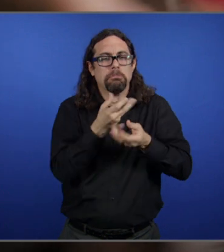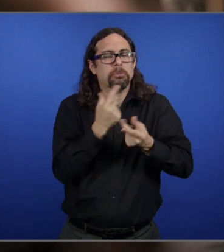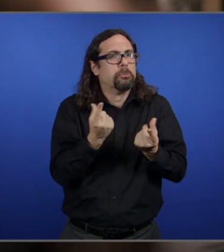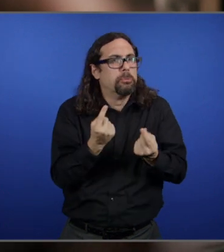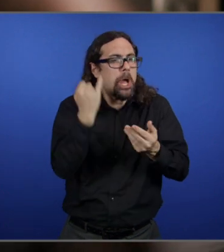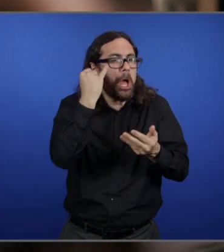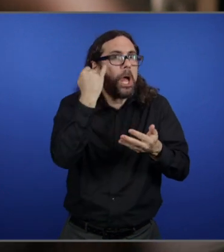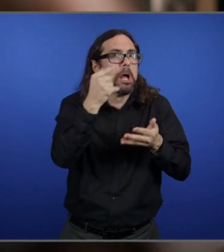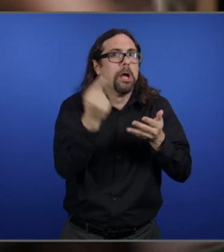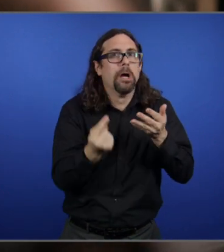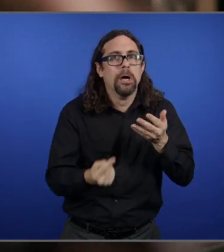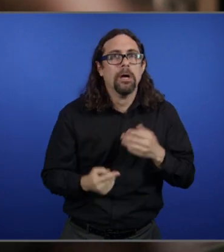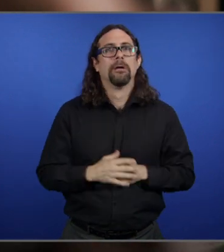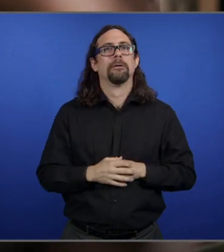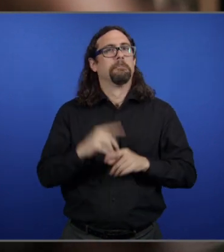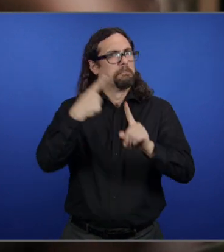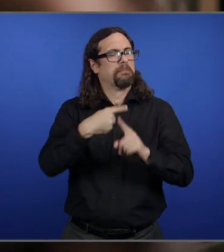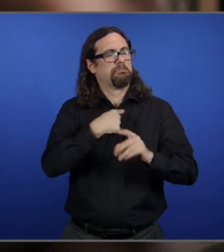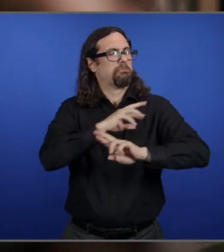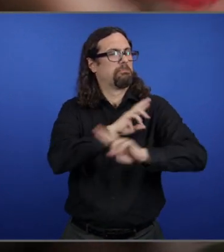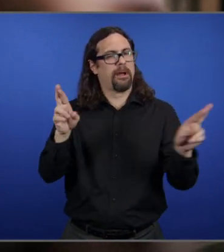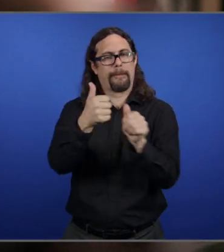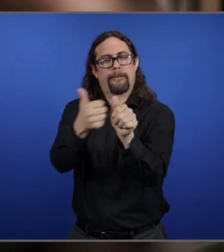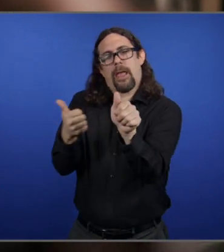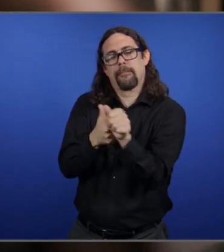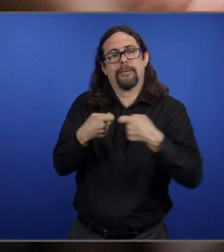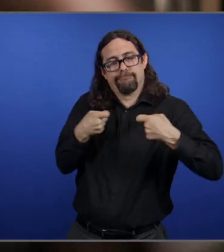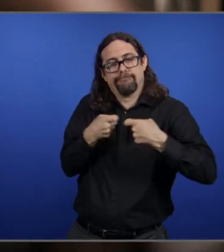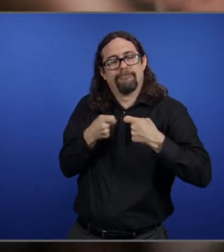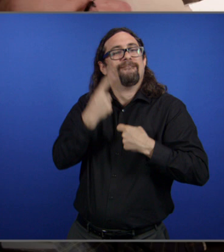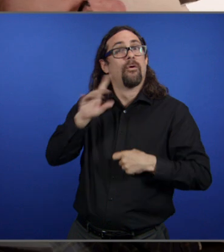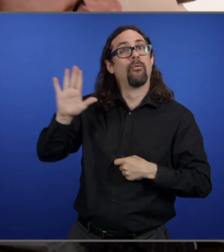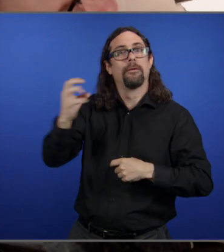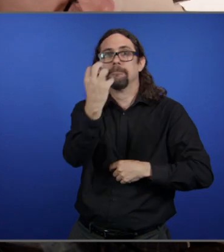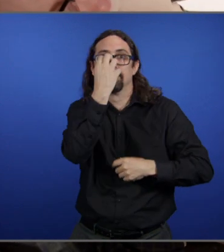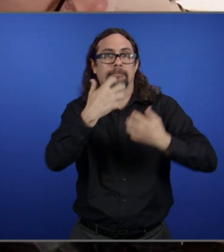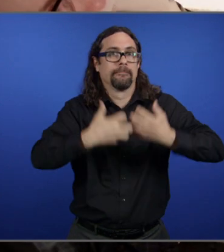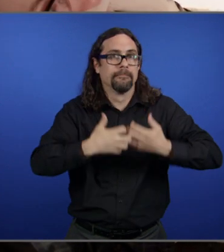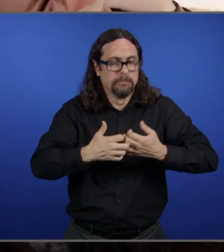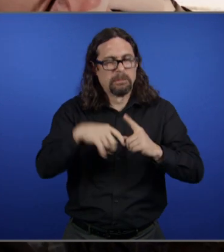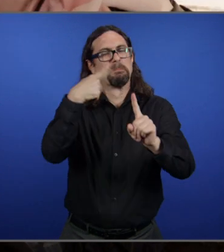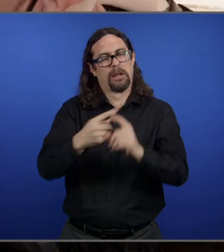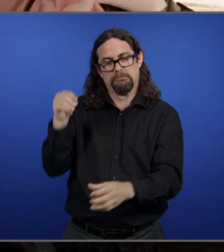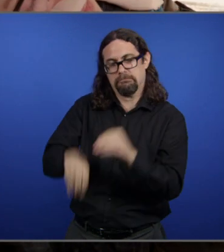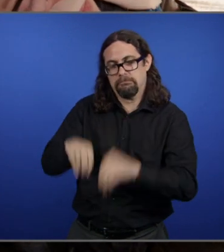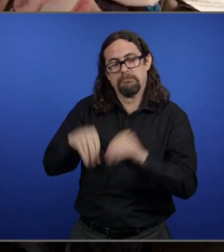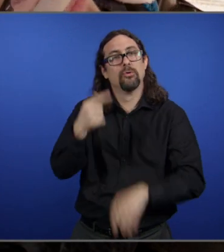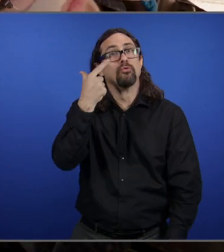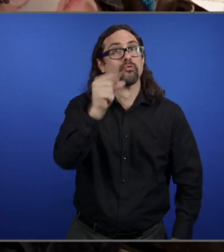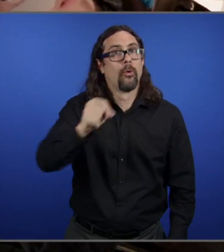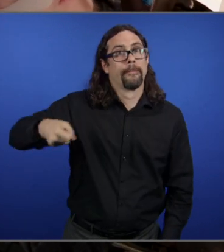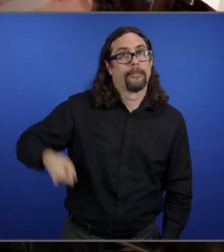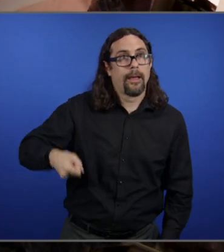also set up battery backup power for his ventilator and packed a go bag. He keeps all his important documents together, including